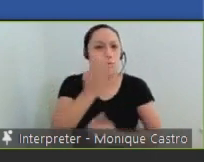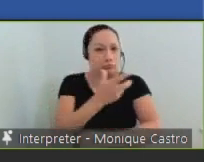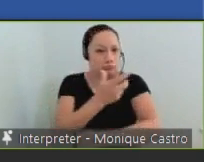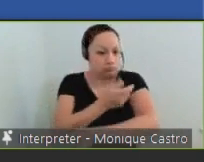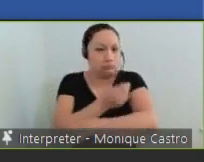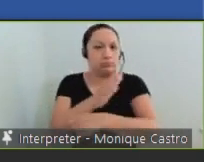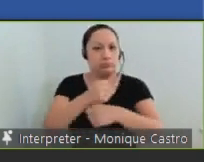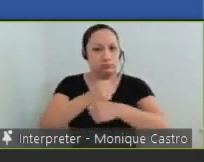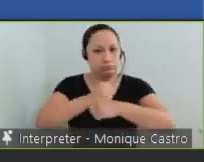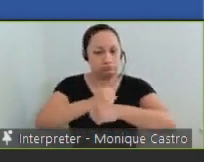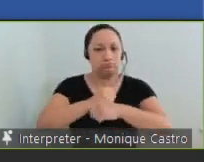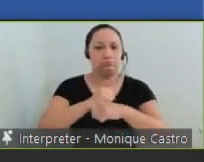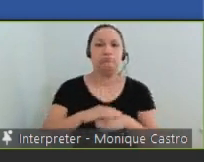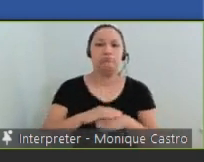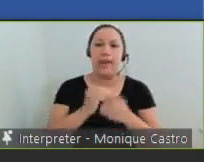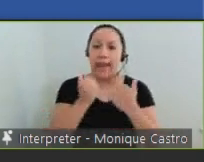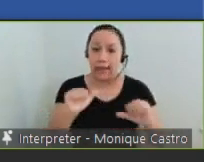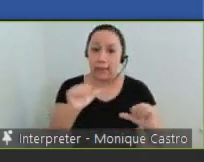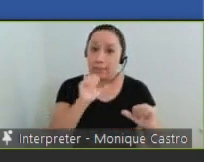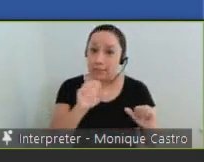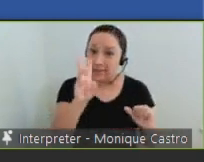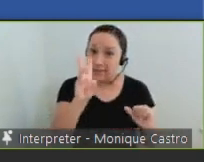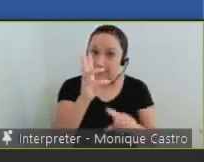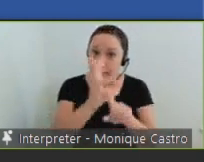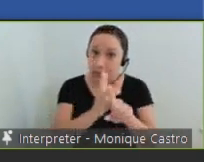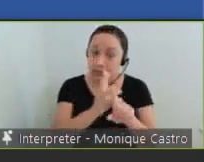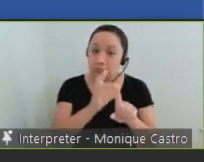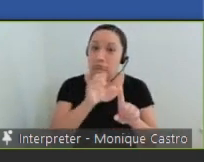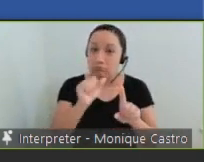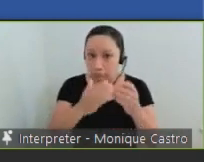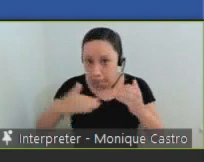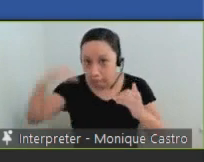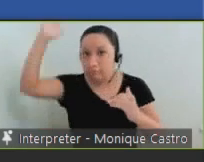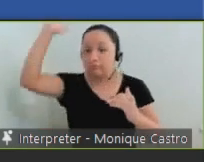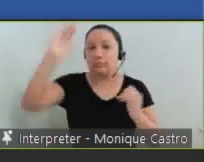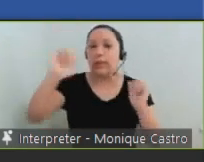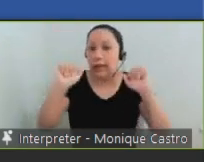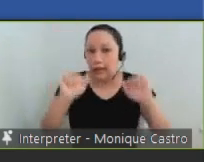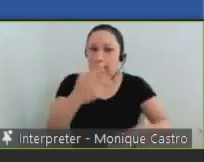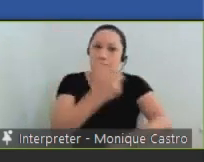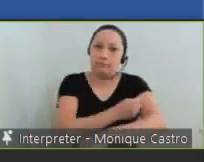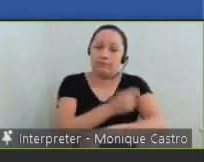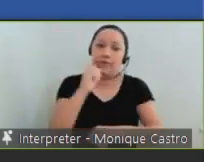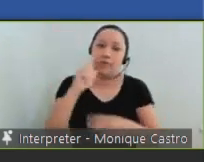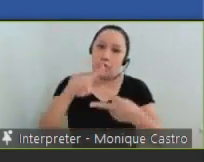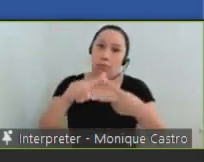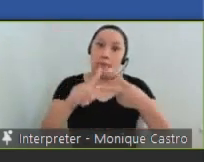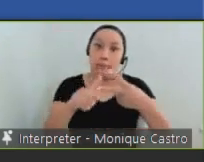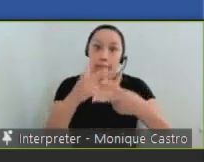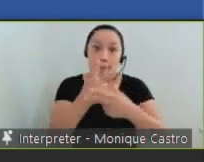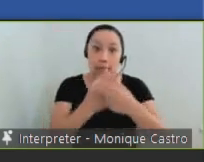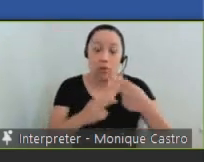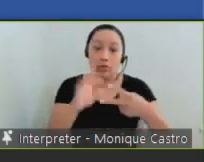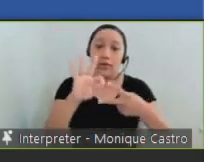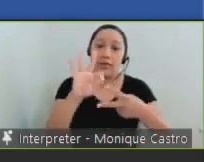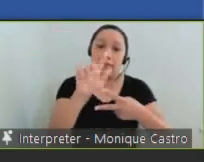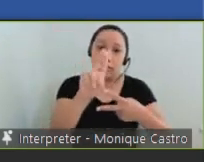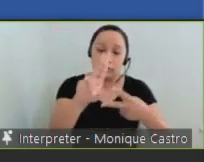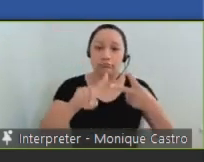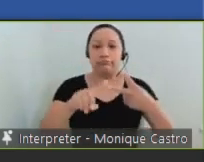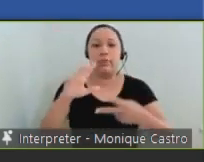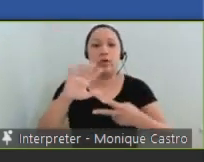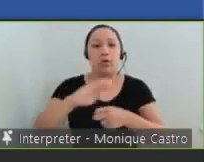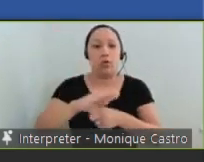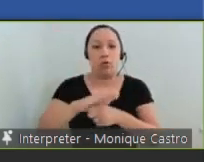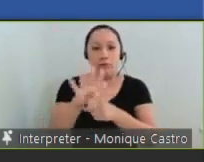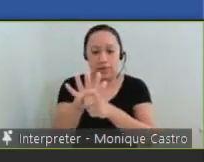6 months and older can get vaccinated for flu and COVID-19. Of course, important to remember that you can get both